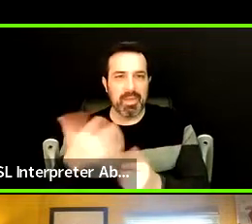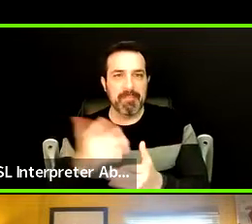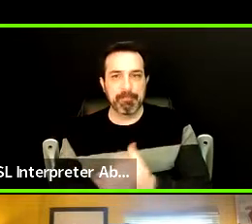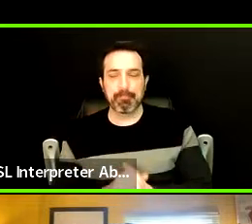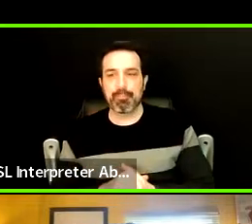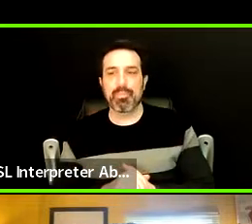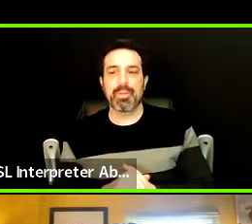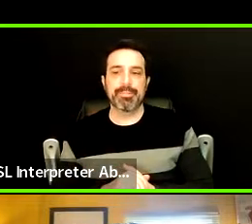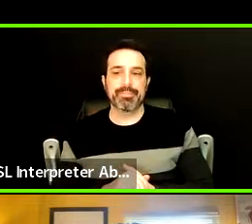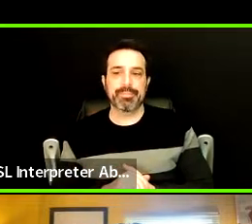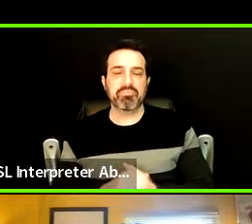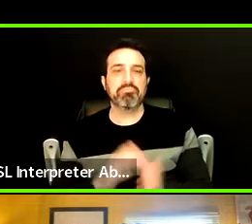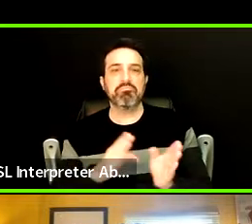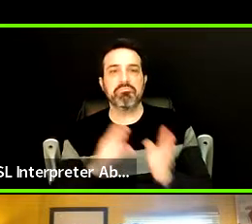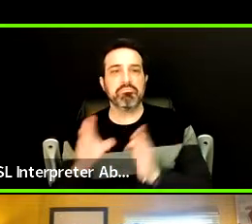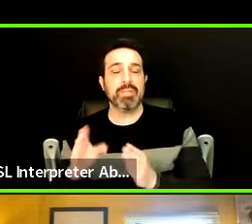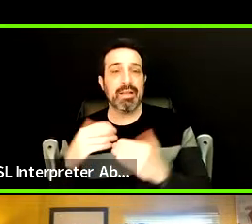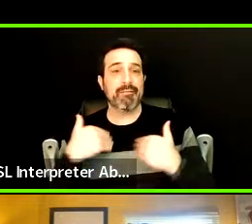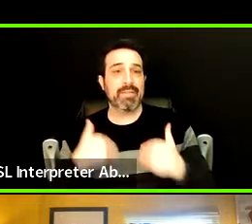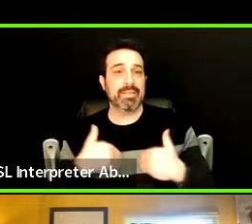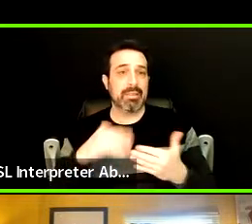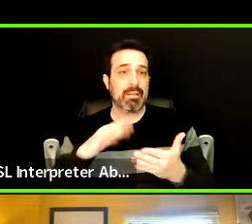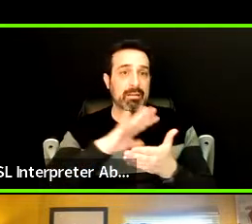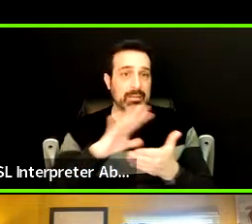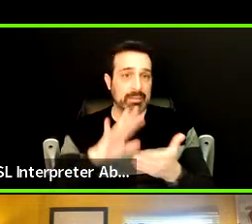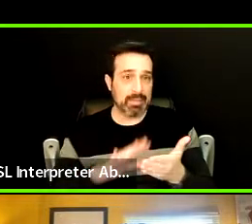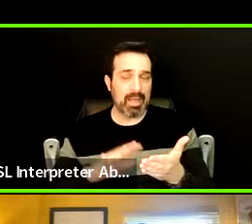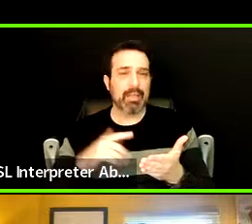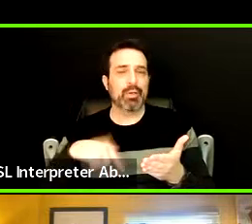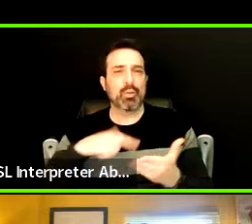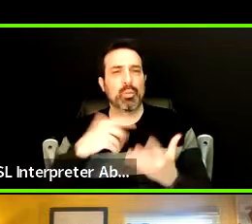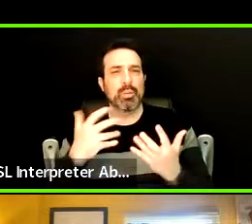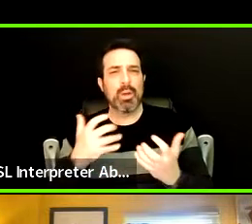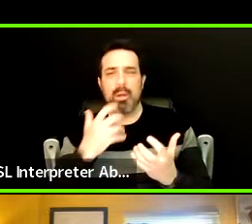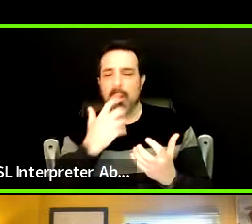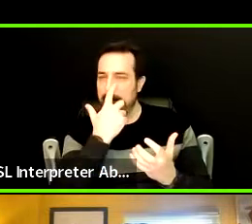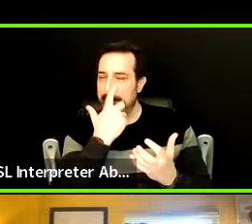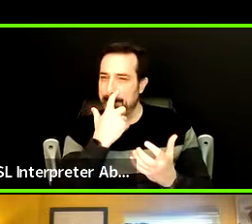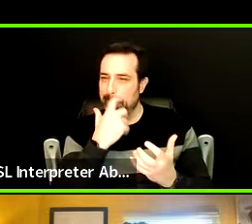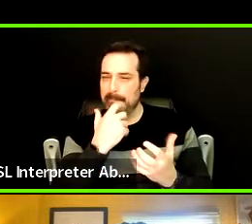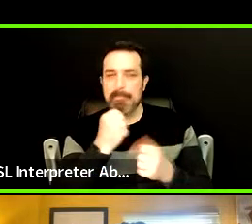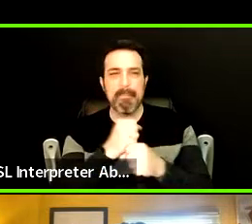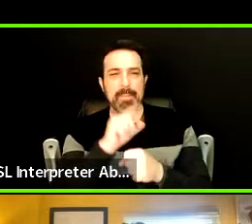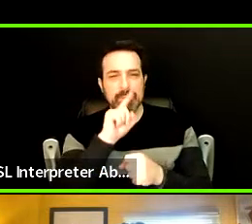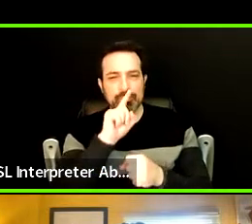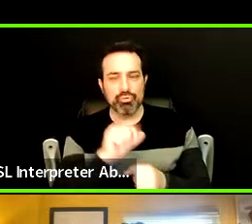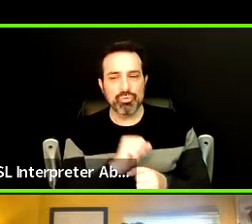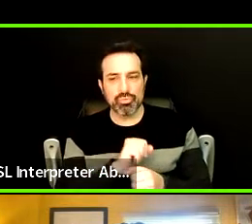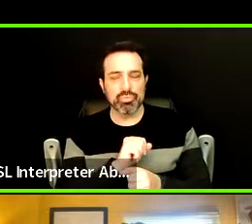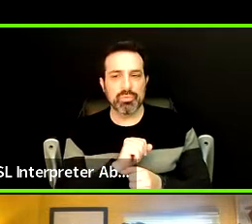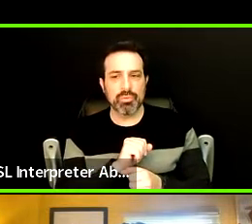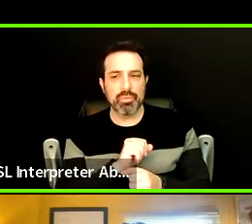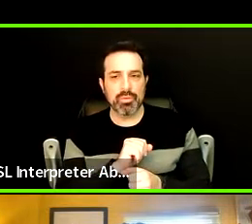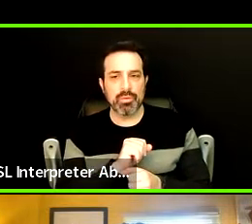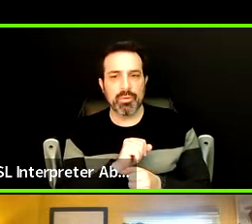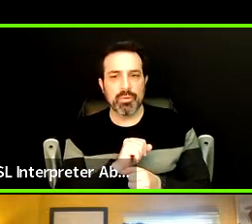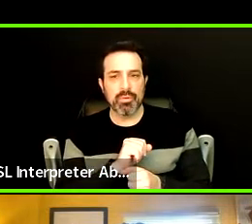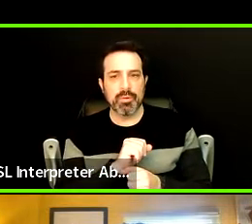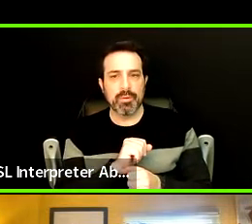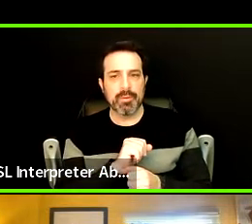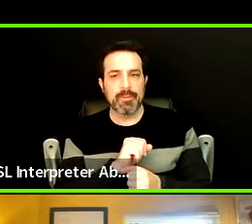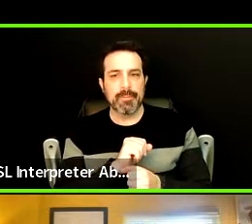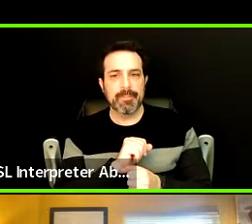And then into physical design, we really wanted to ensure that there